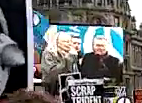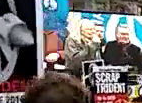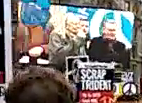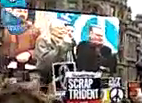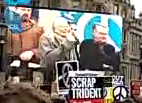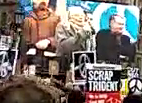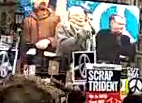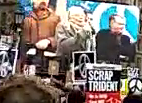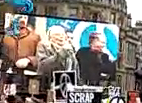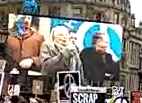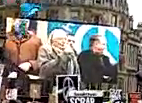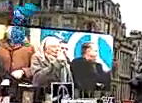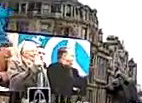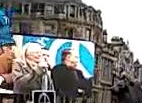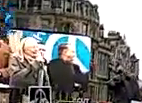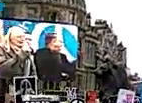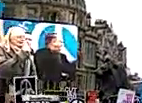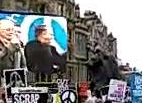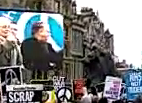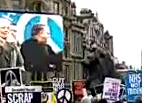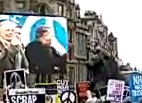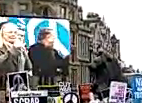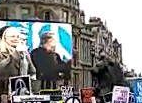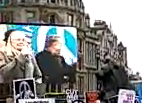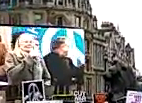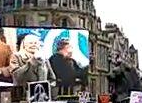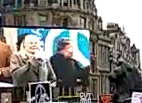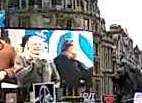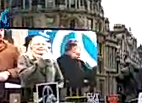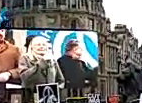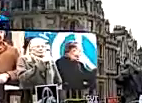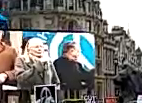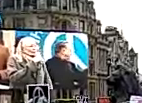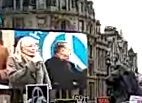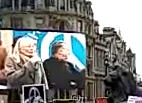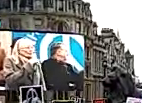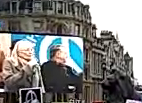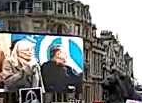This year, or maybe at the end of a year,